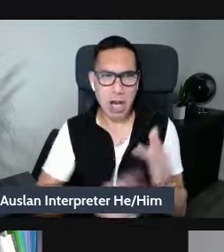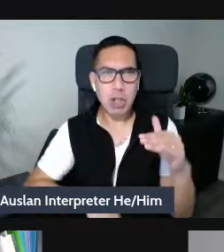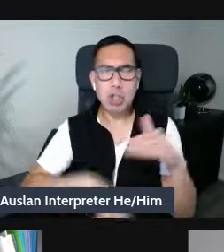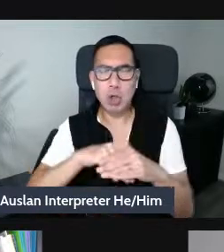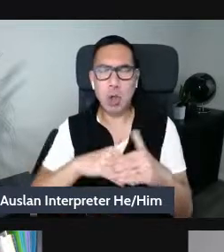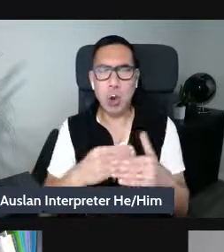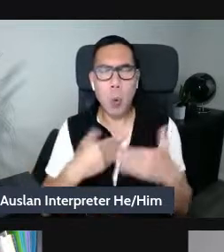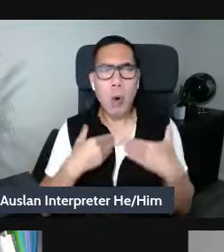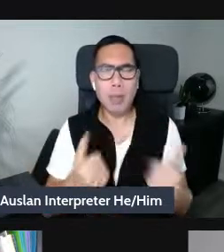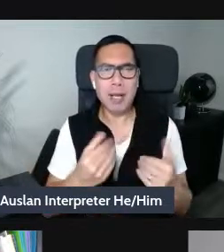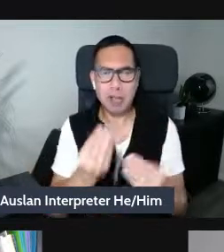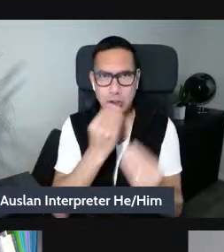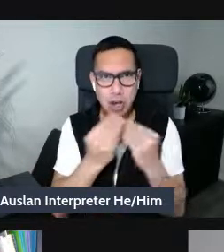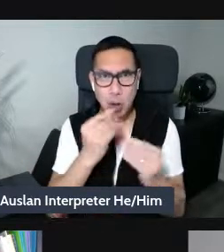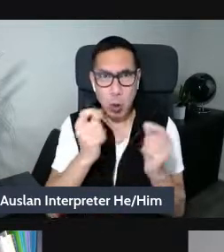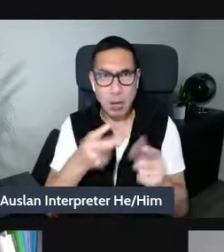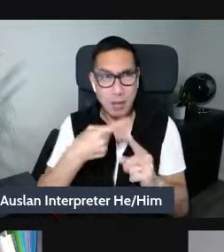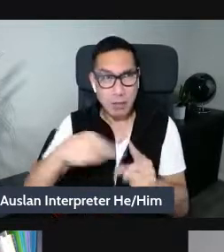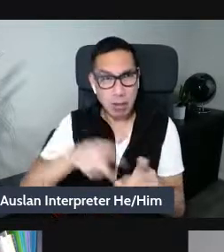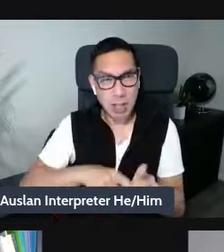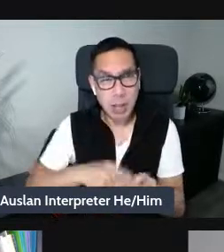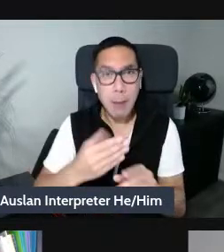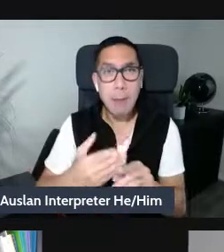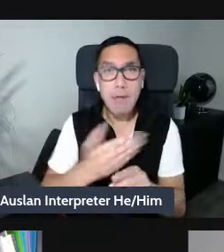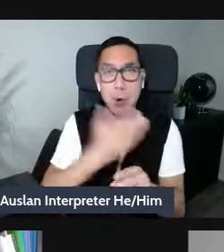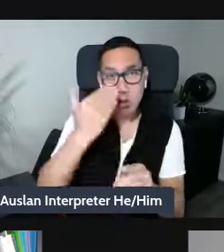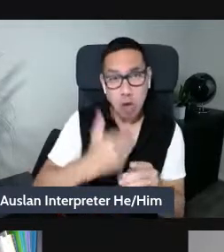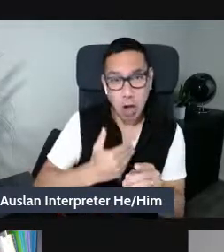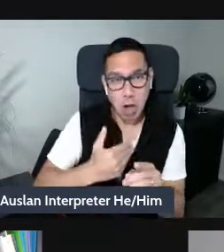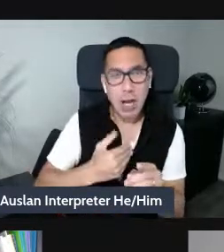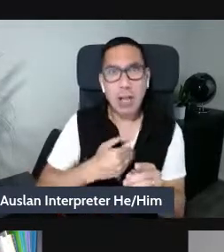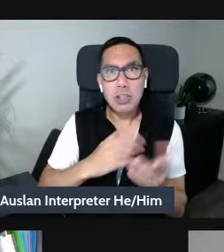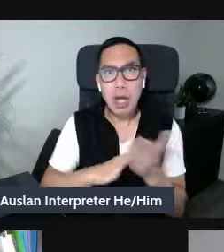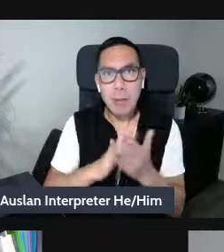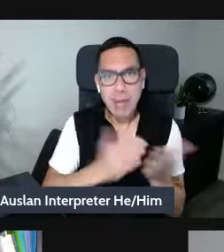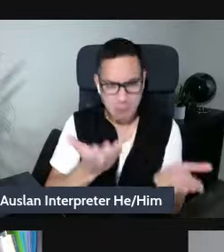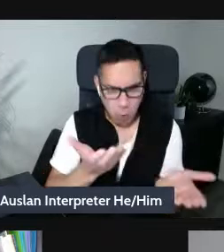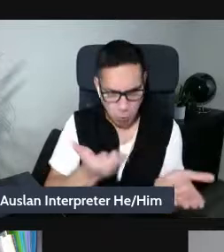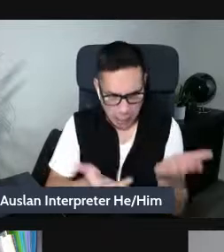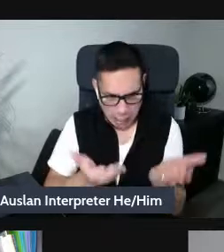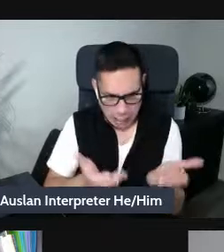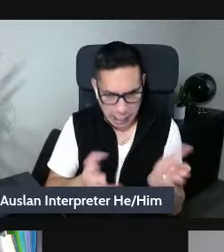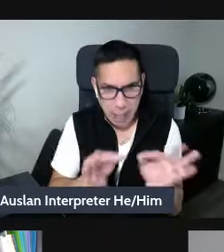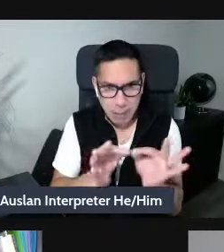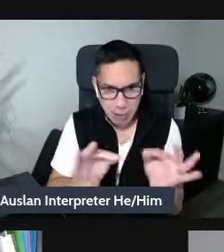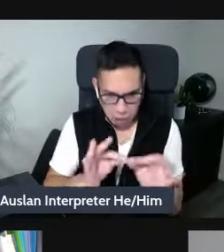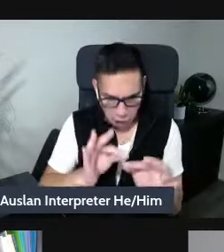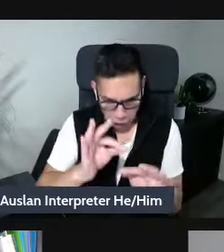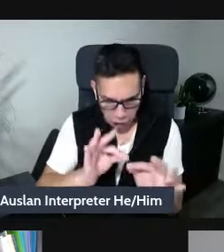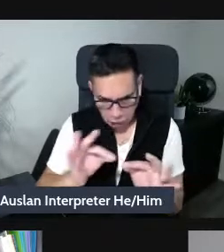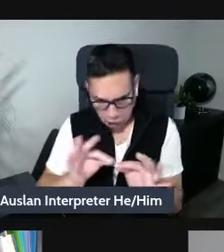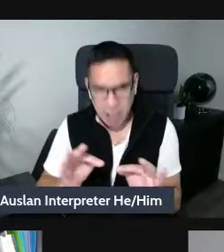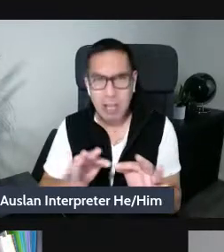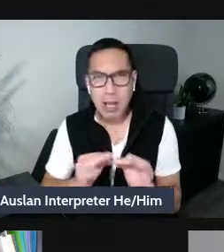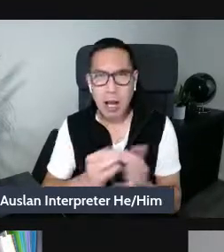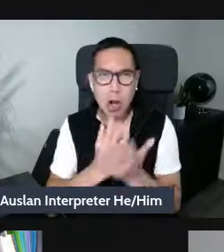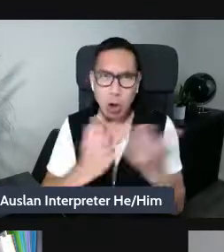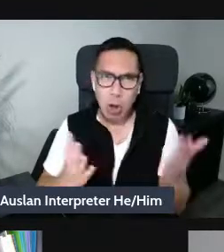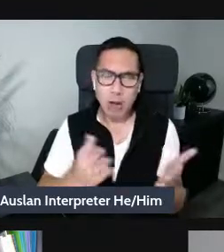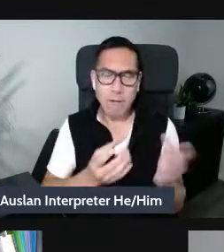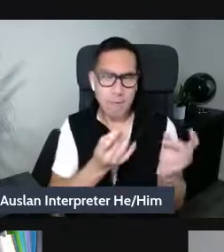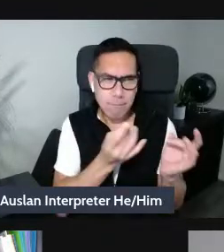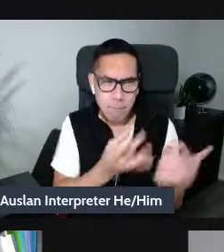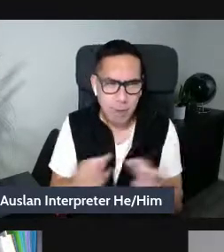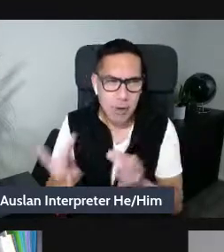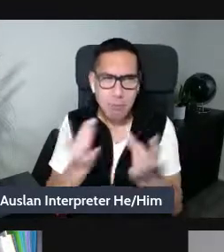year prior to his stroke. It involved lots of weighing and measuring of ingredients, and an onerous amount of food prep was involved. It became